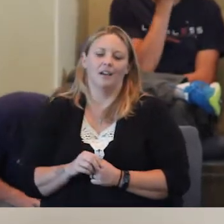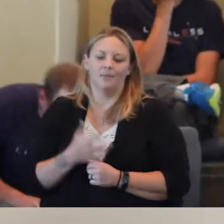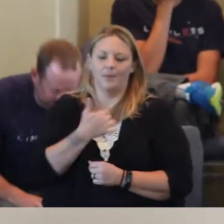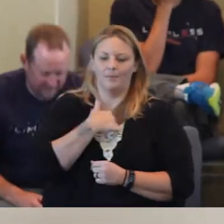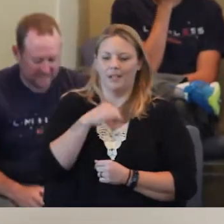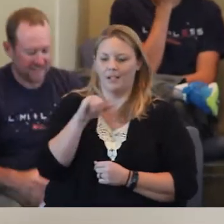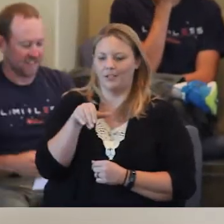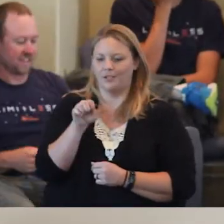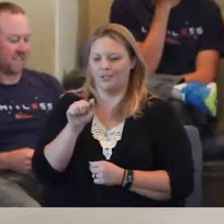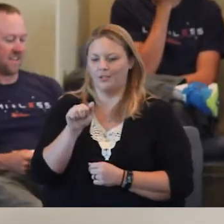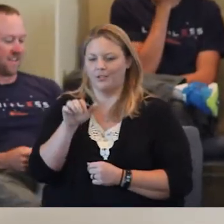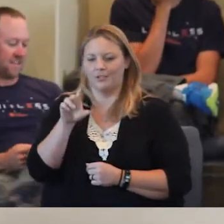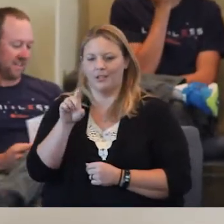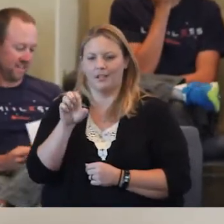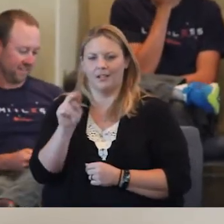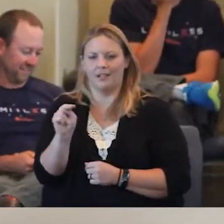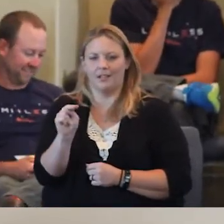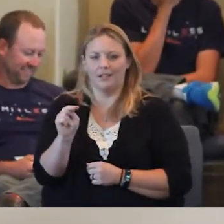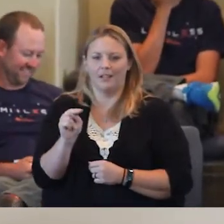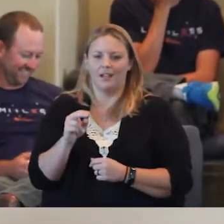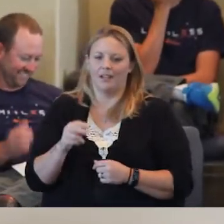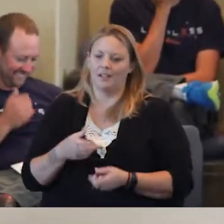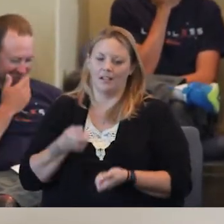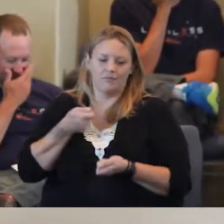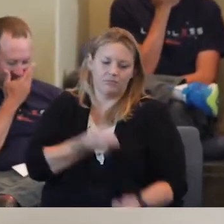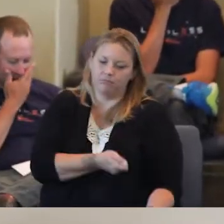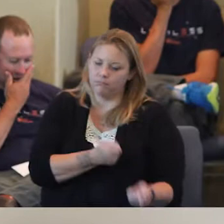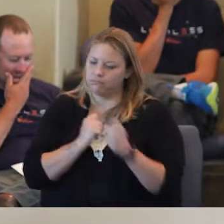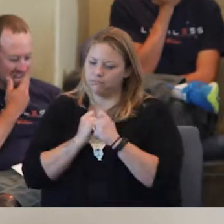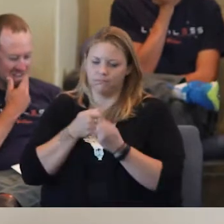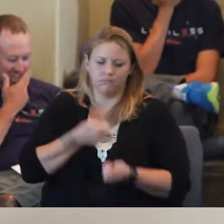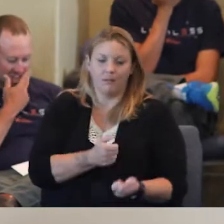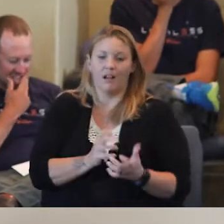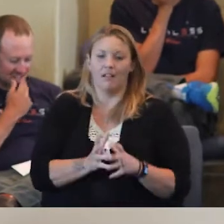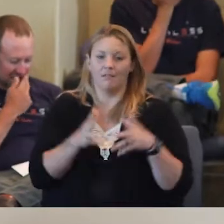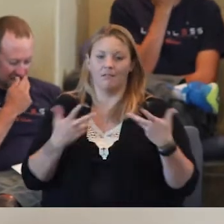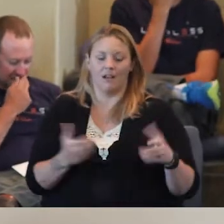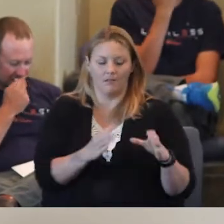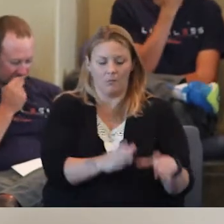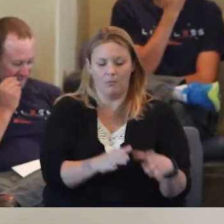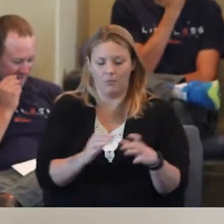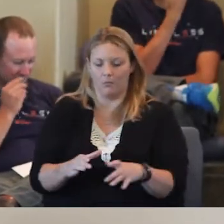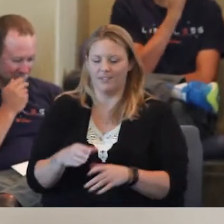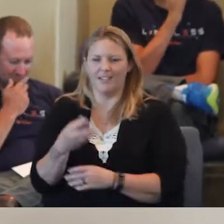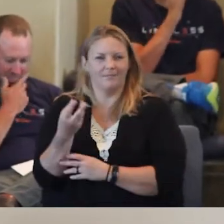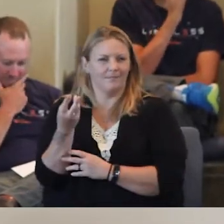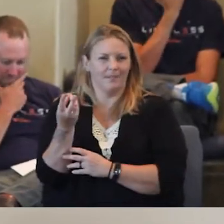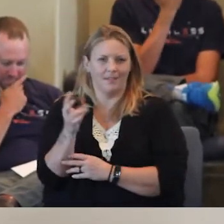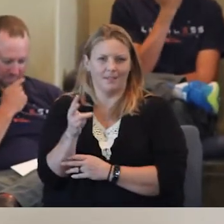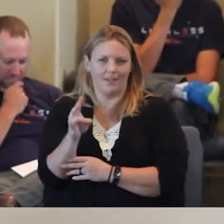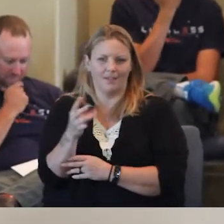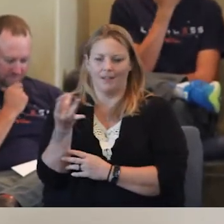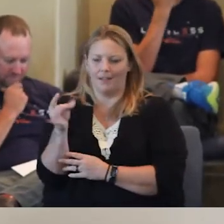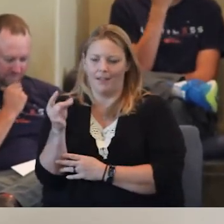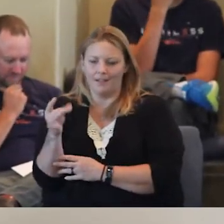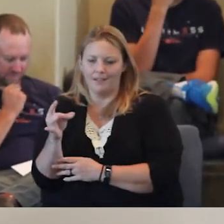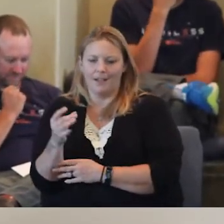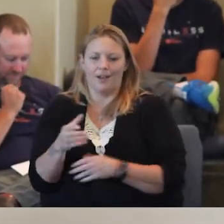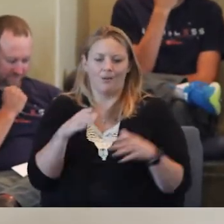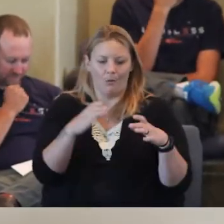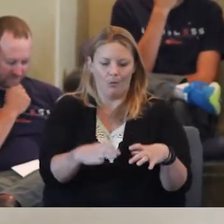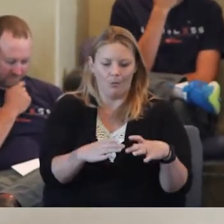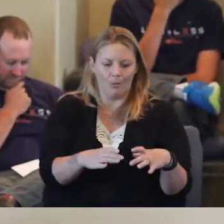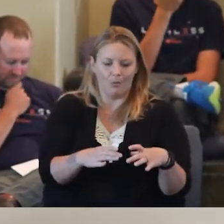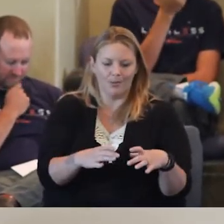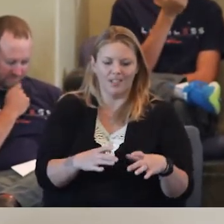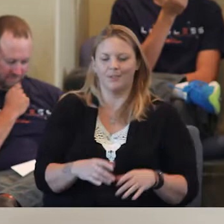and Jaden and others on the crew, but me and Jaden dug a lot of holes. We dug like 17, 18 holes that were about a foot